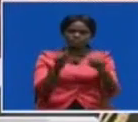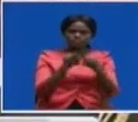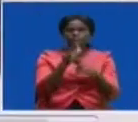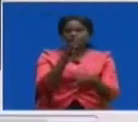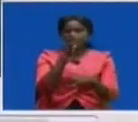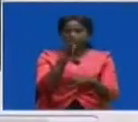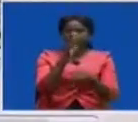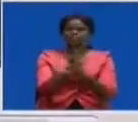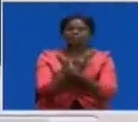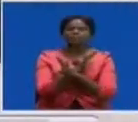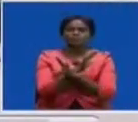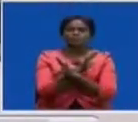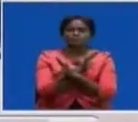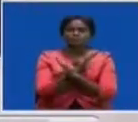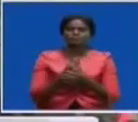Zambia.